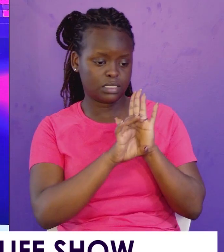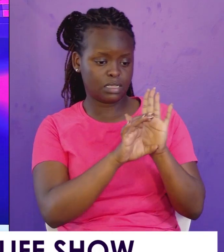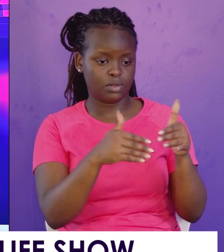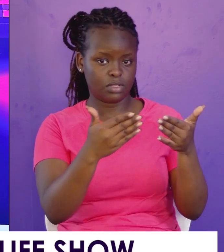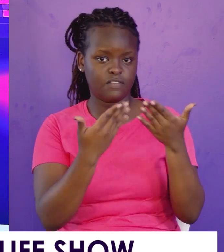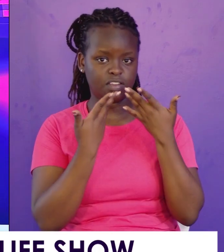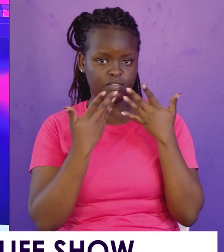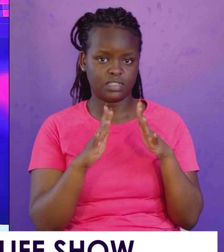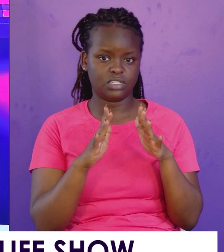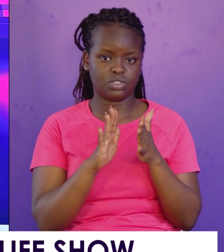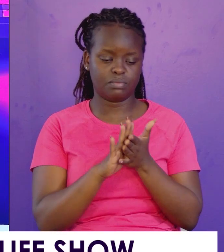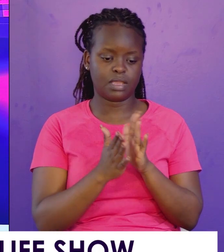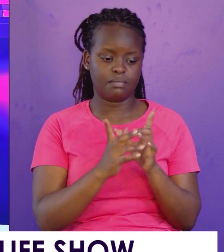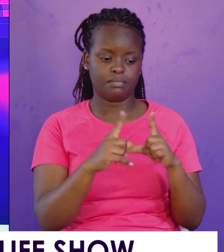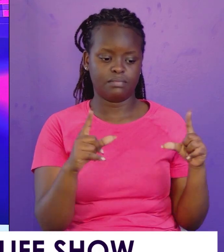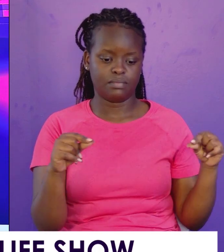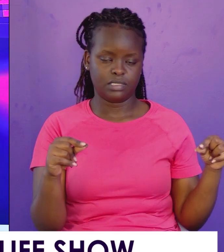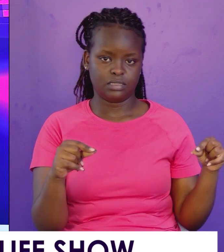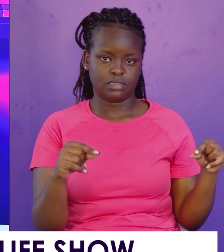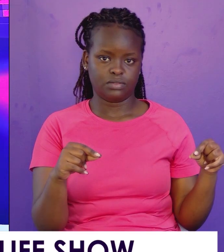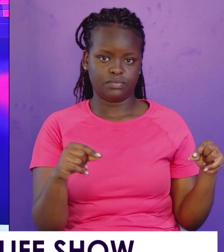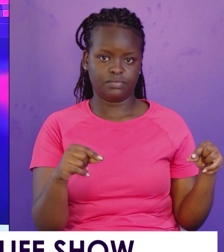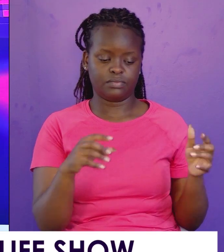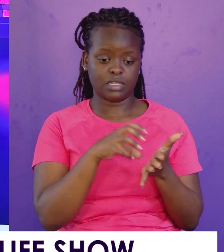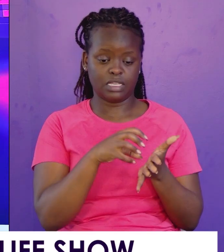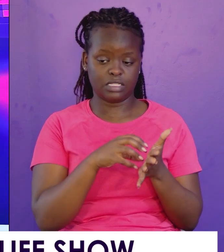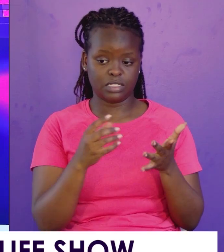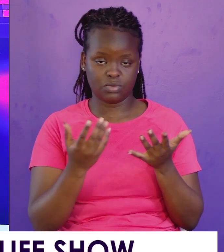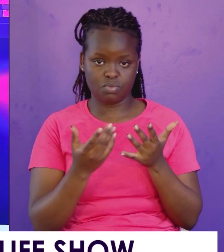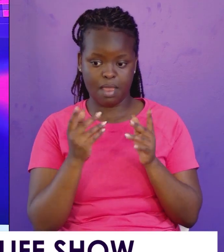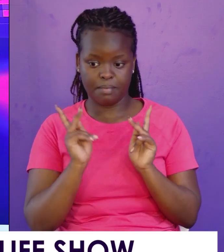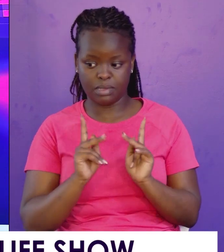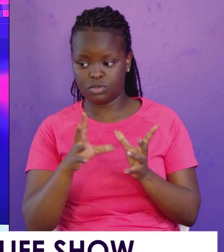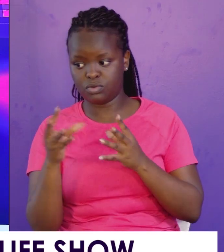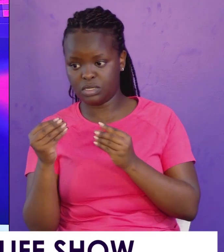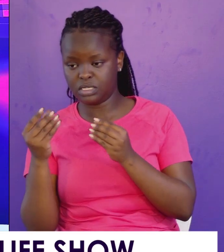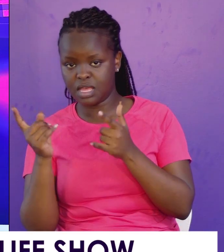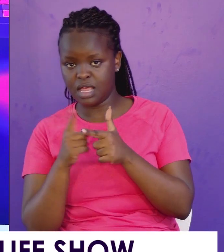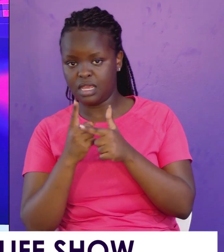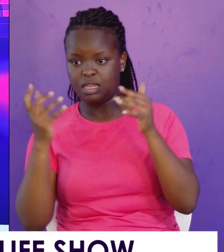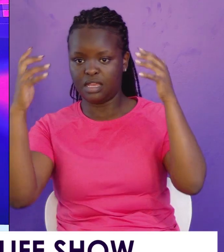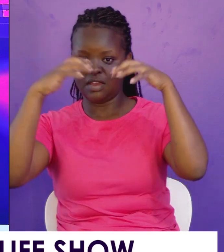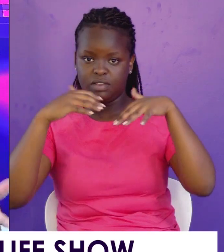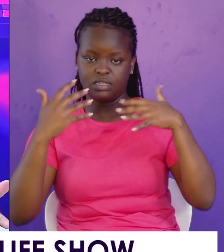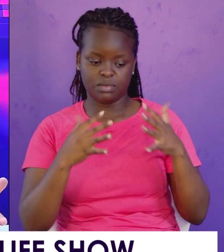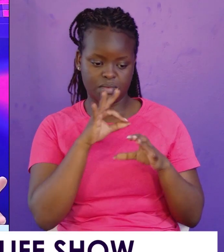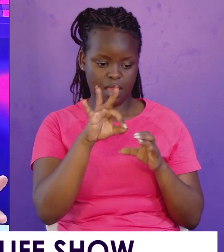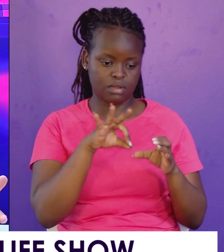given becomes the message. You've Okay. seen cases where somebody went and the event was about maybe